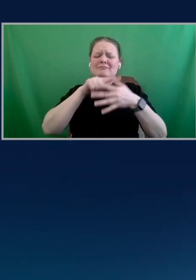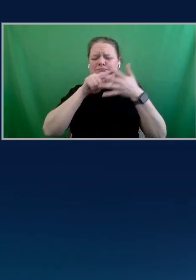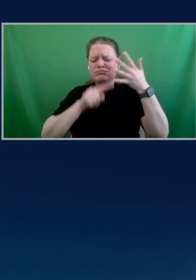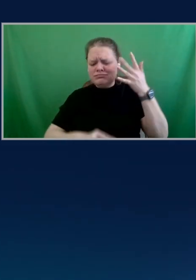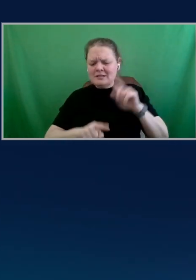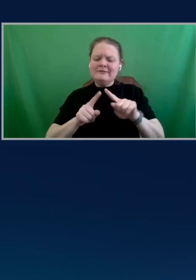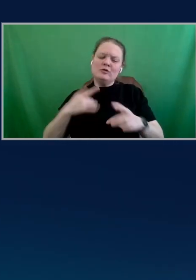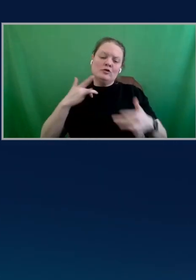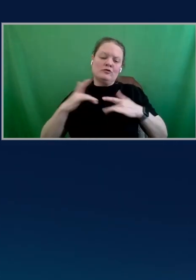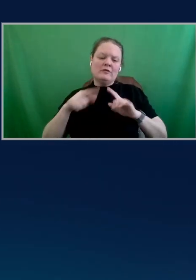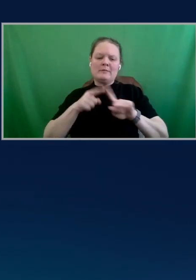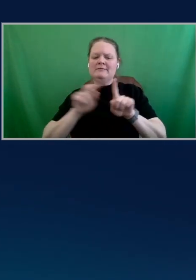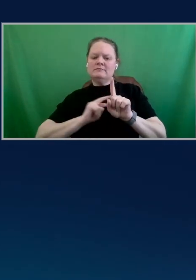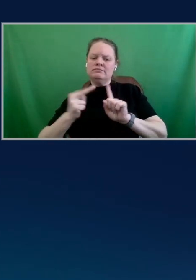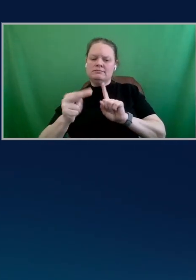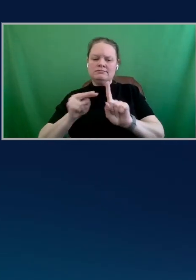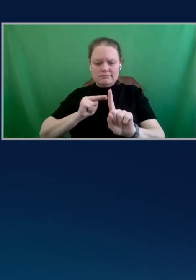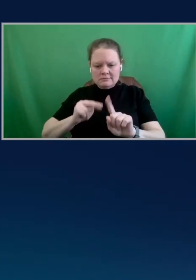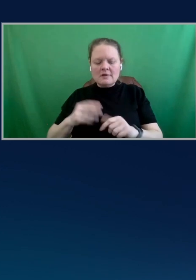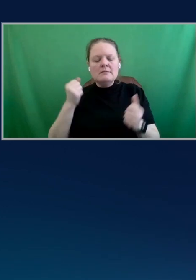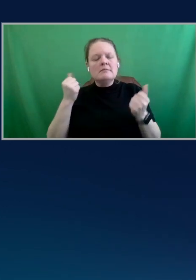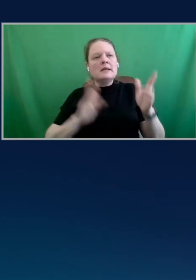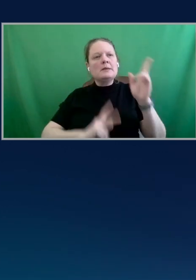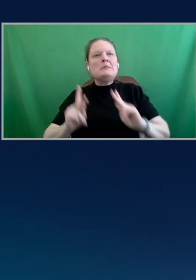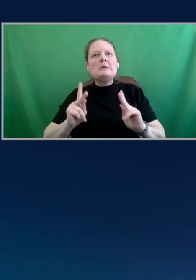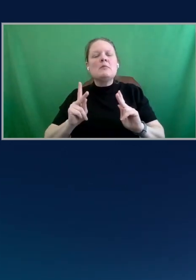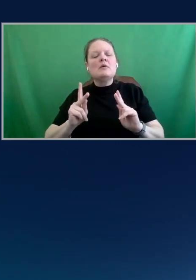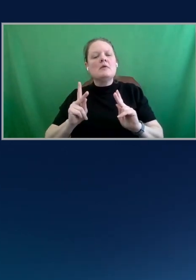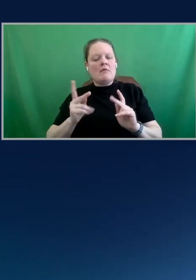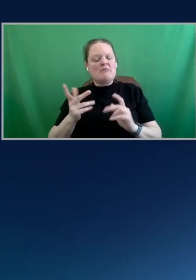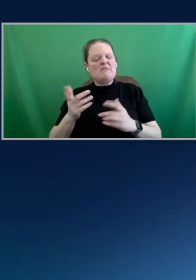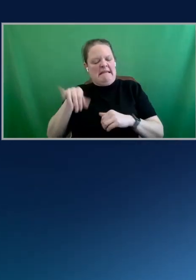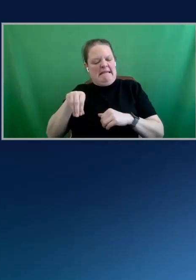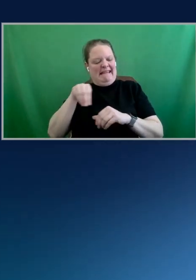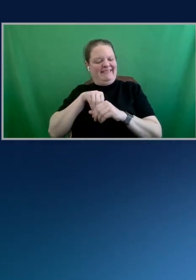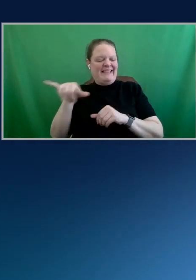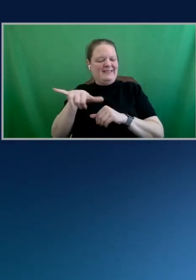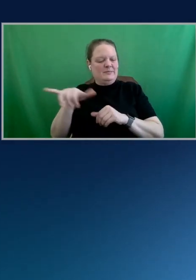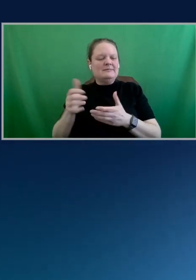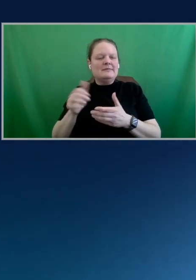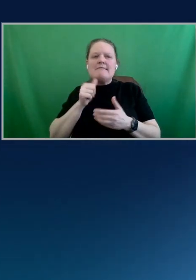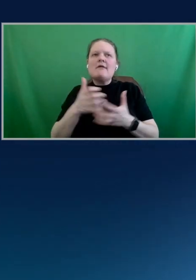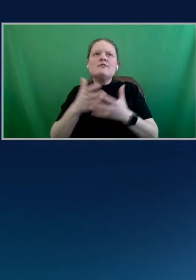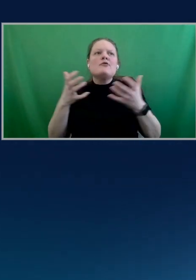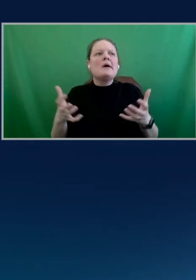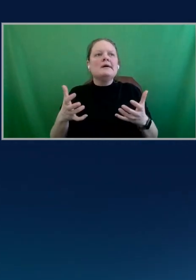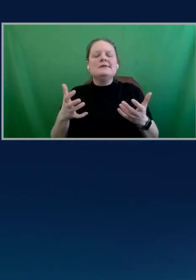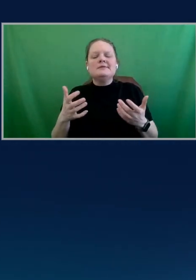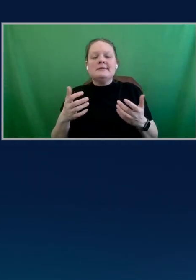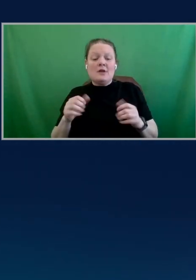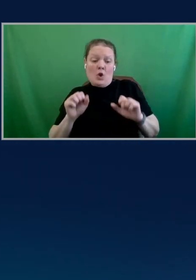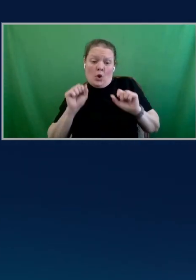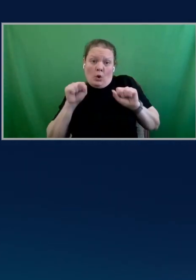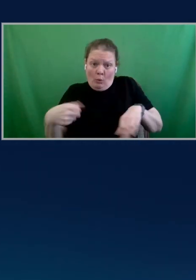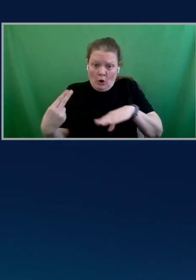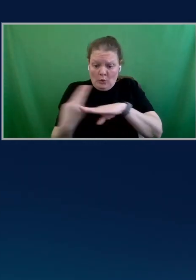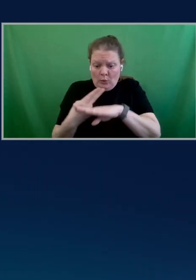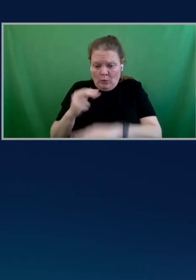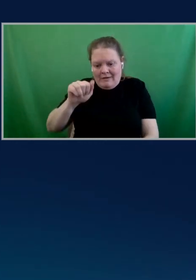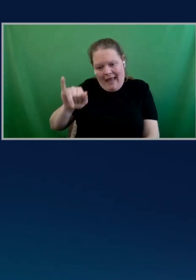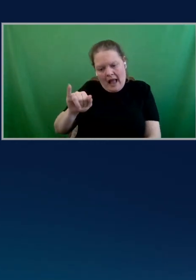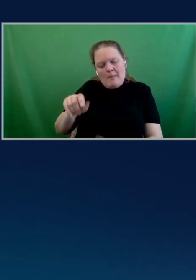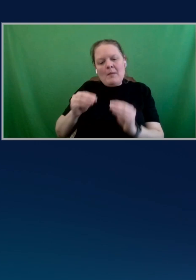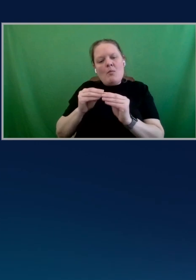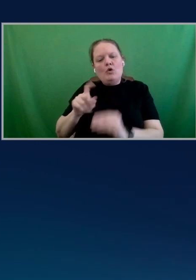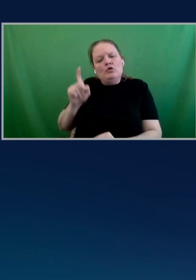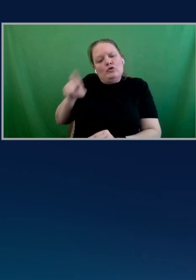angles. So I think a lot of people are maybe in that, it's not so much whether you could use AI, it's whether you should use AI. So you